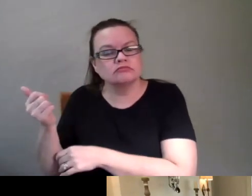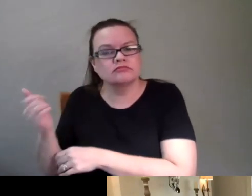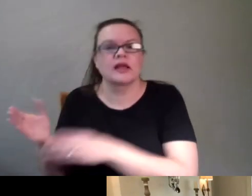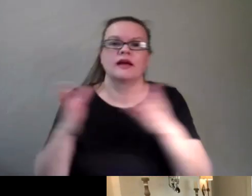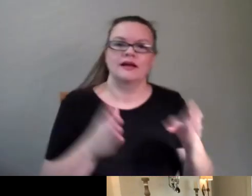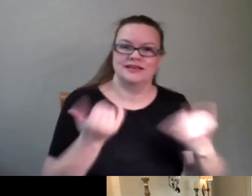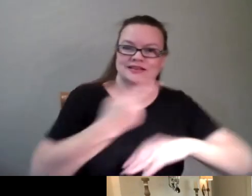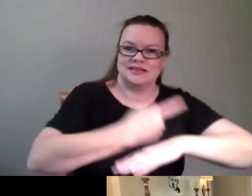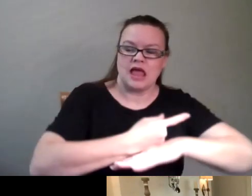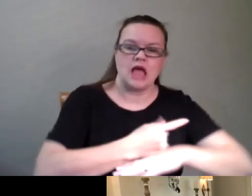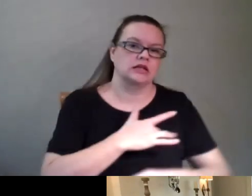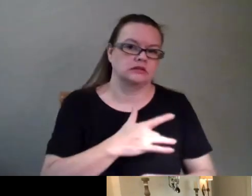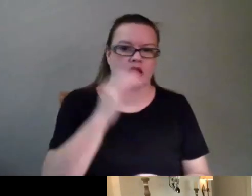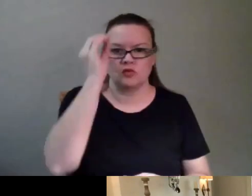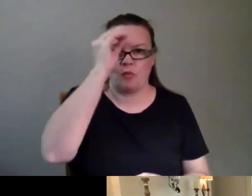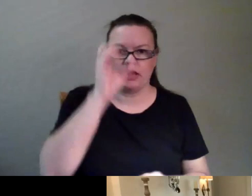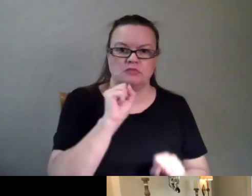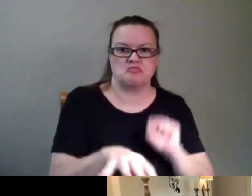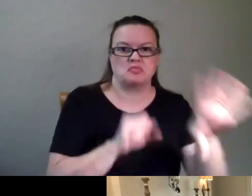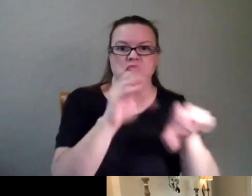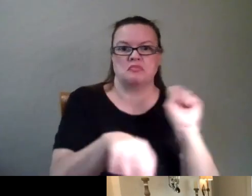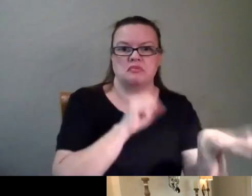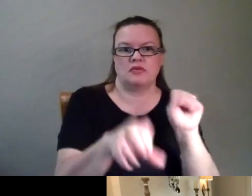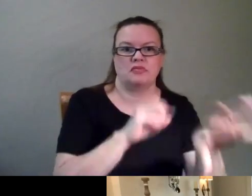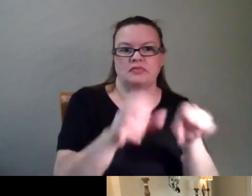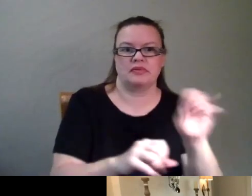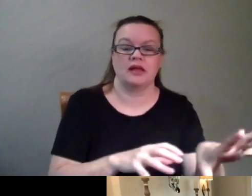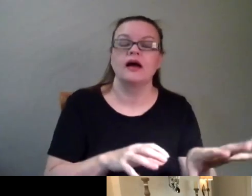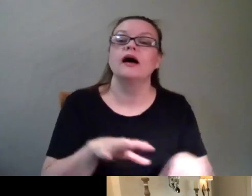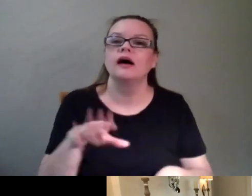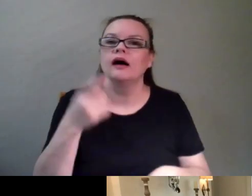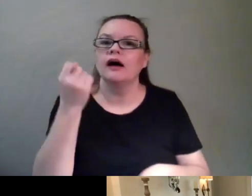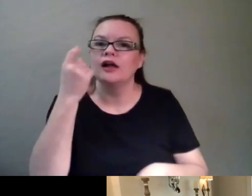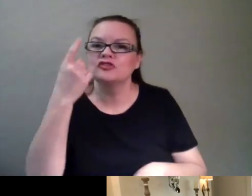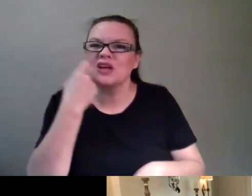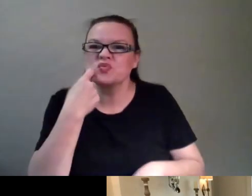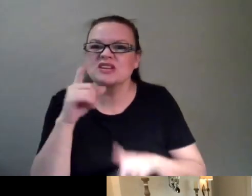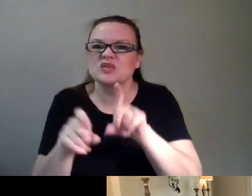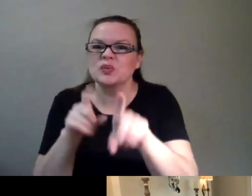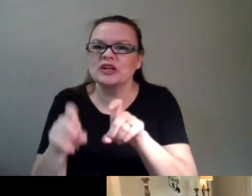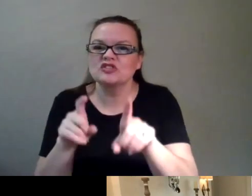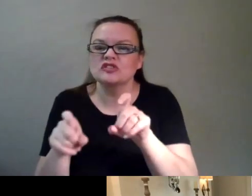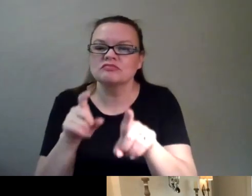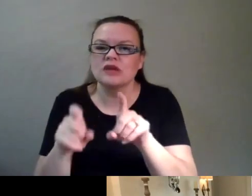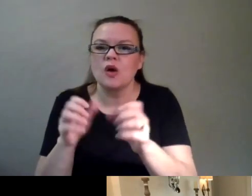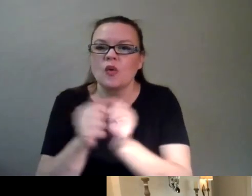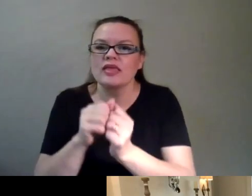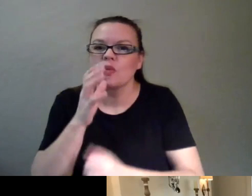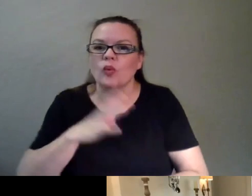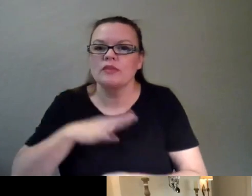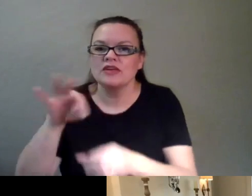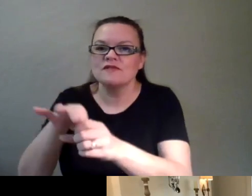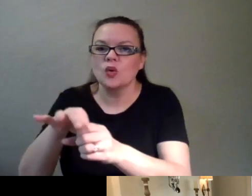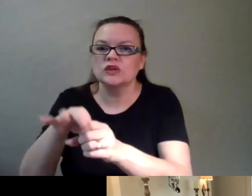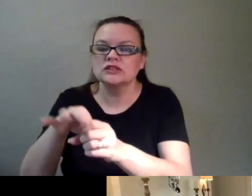voters. And we found that facts had very, very little impact on people's decision-making.